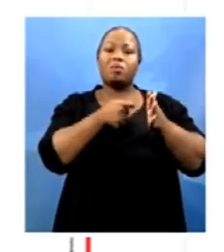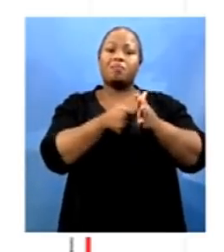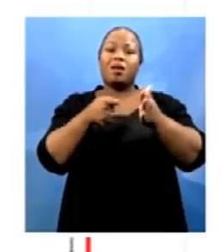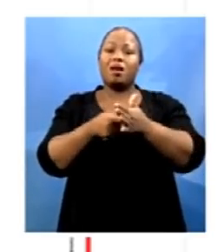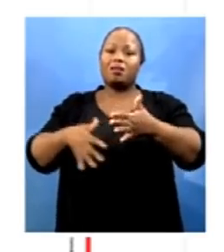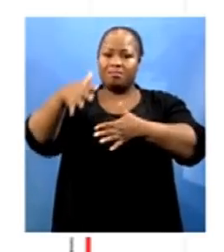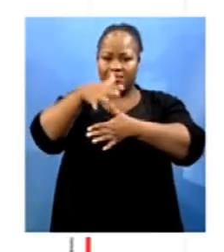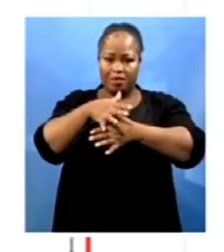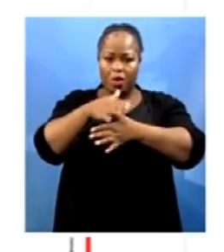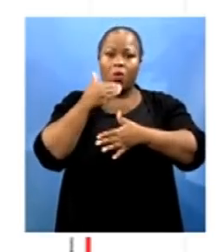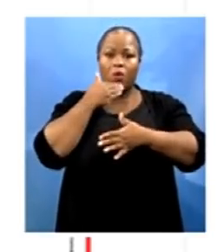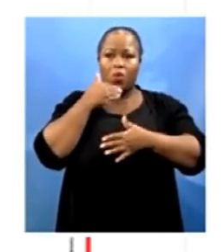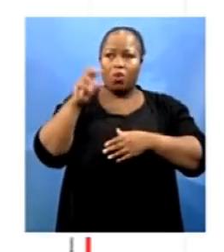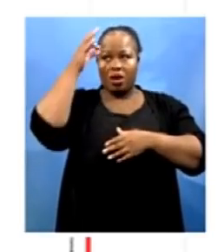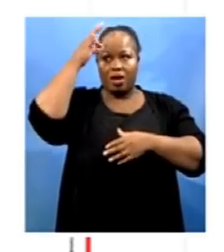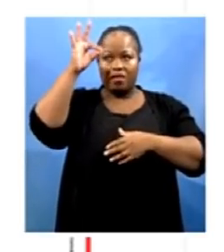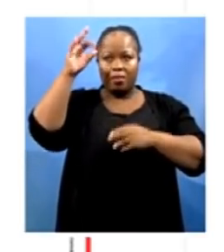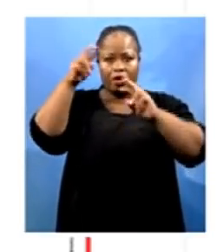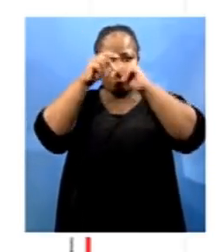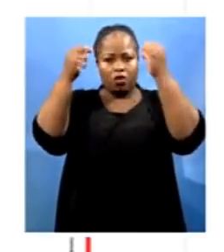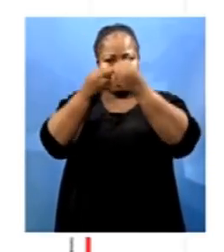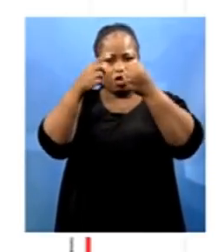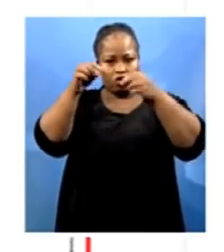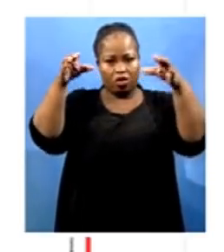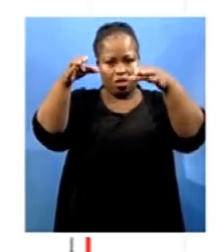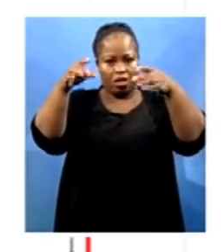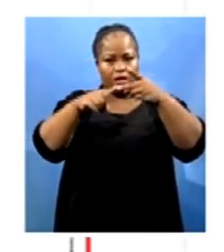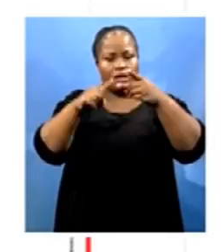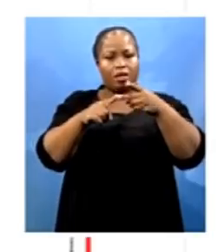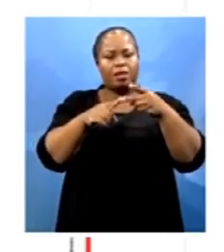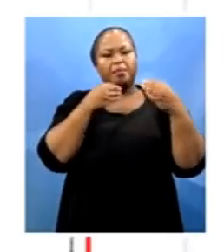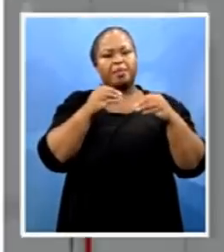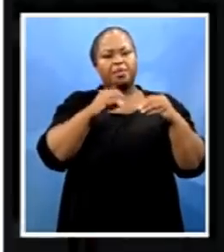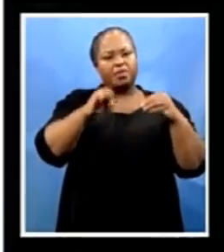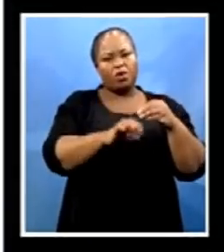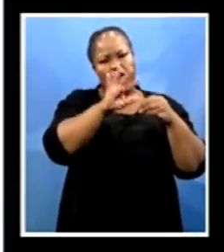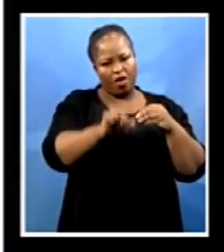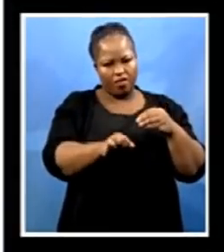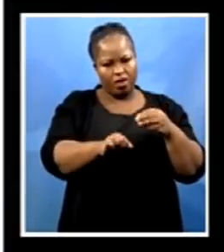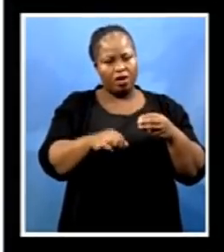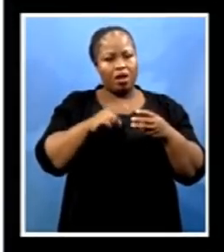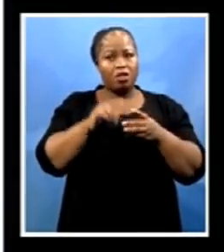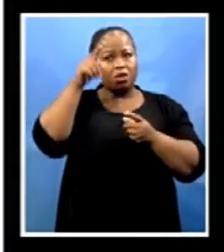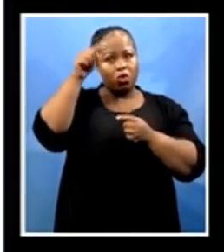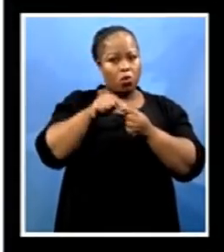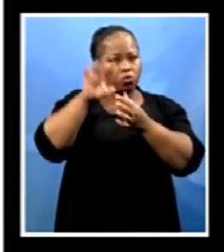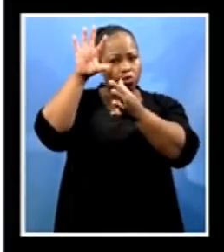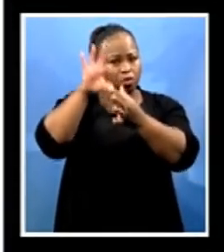by Business for South Africa's health work stream. And those two elements are working very closely